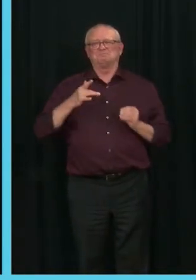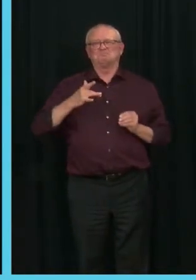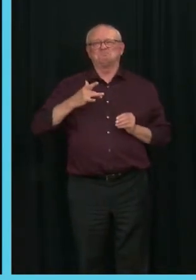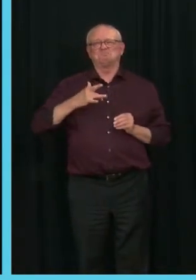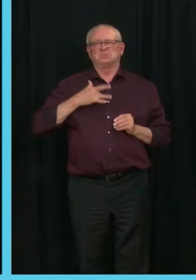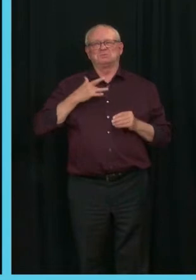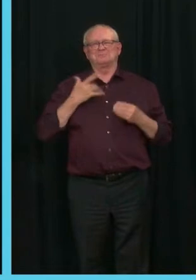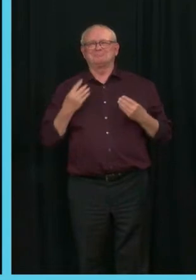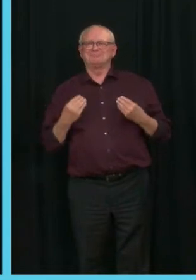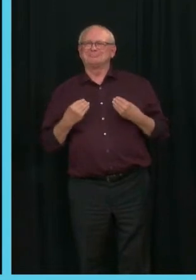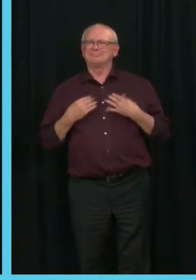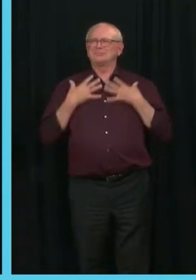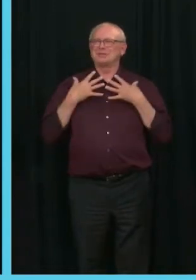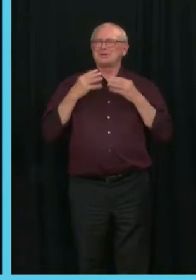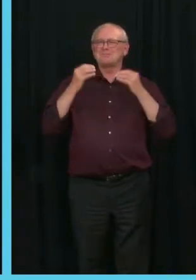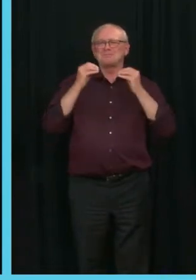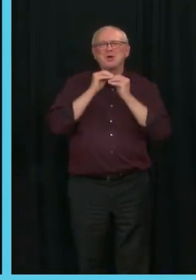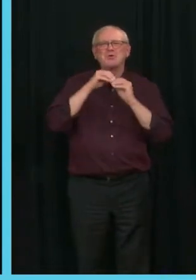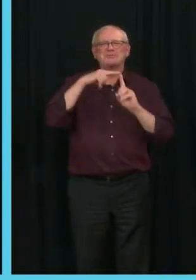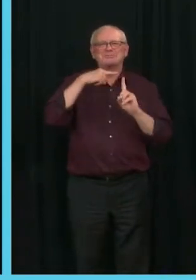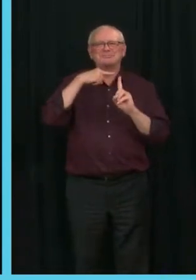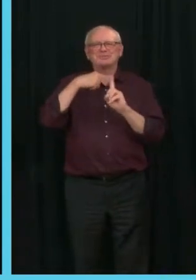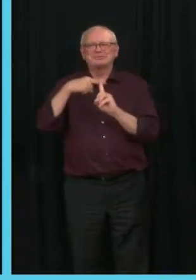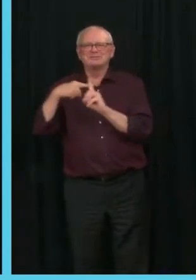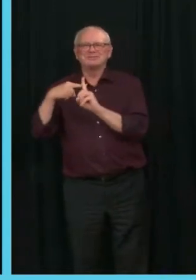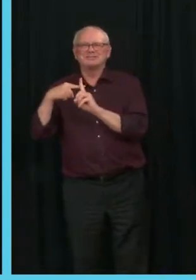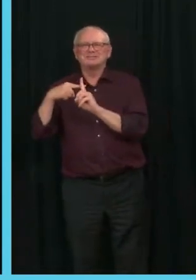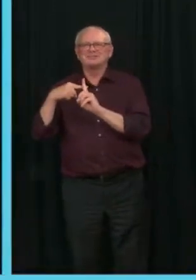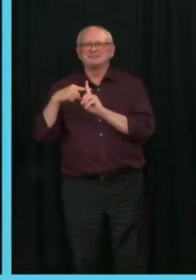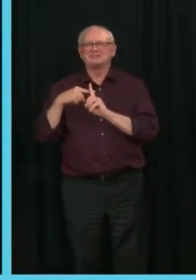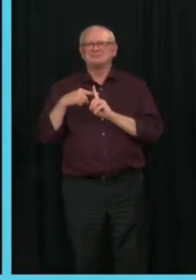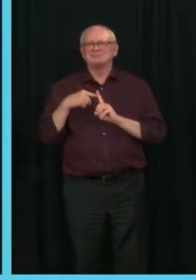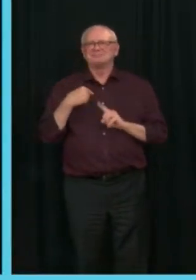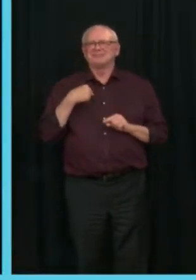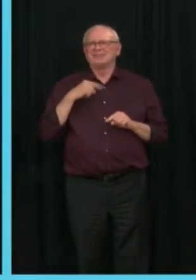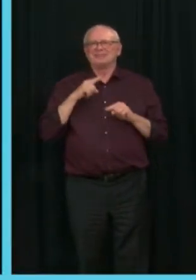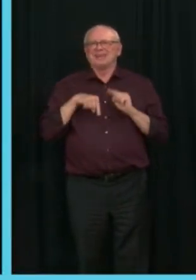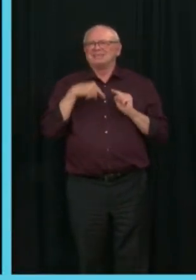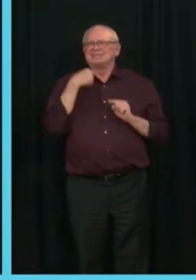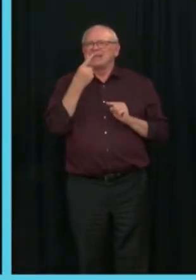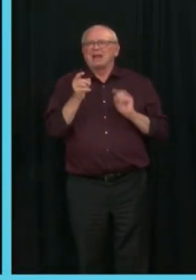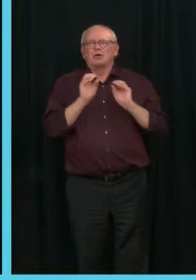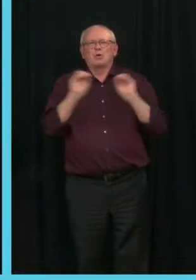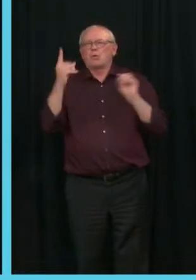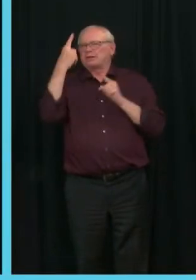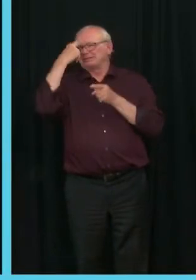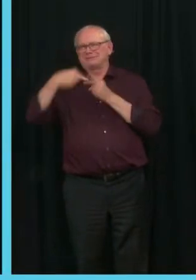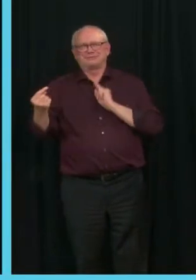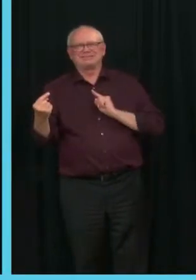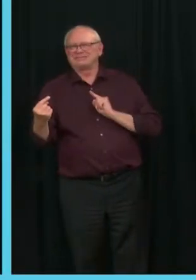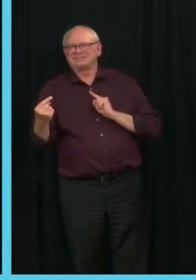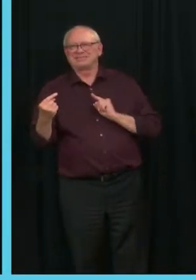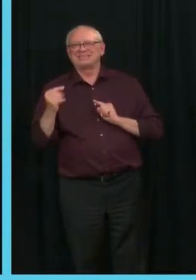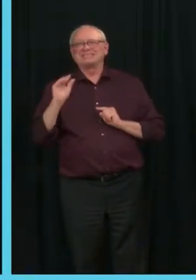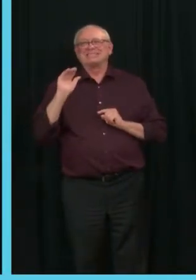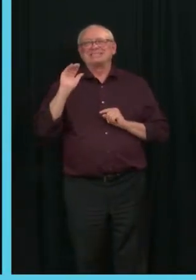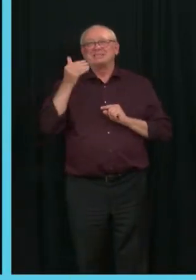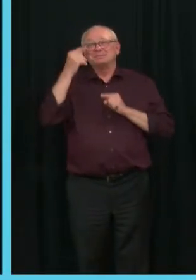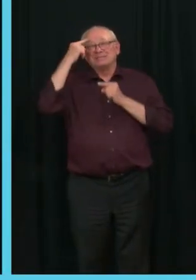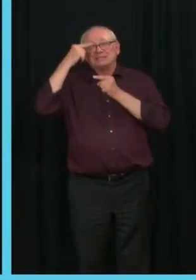optimism. I'm not trying to pretend there haven't been any tensions or differences, but I think they've been significantly exaggerated.